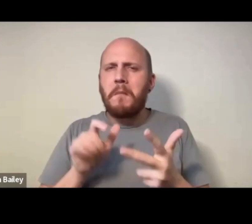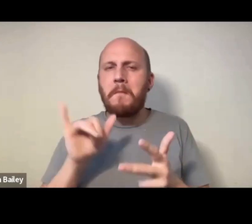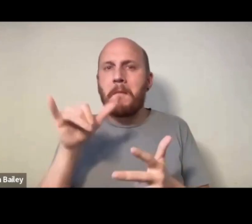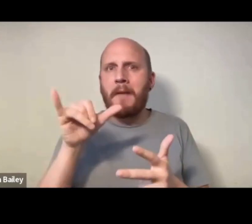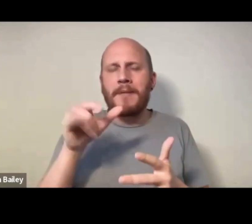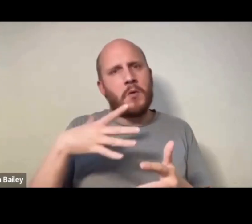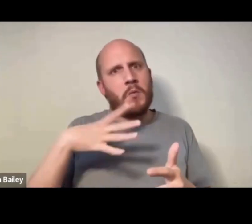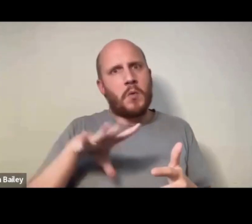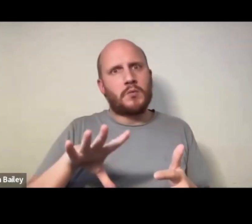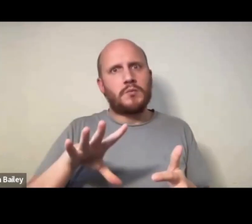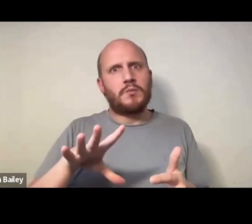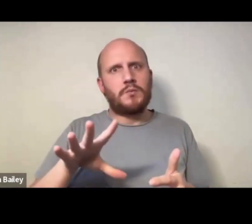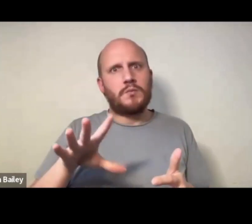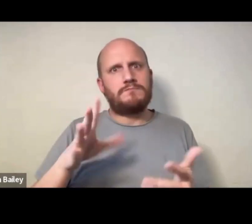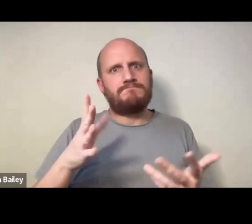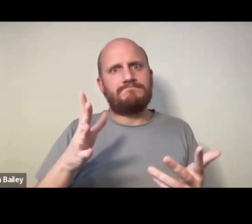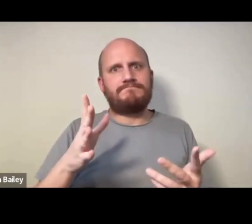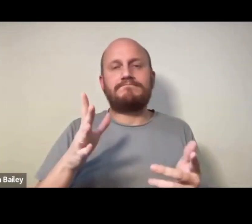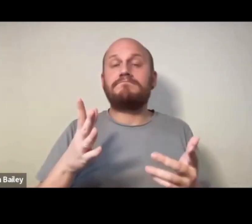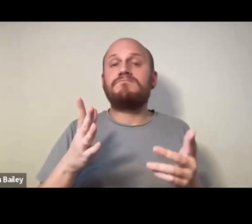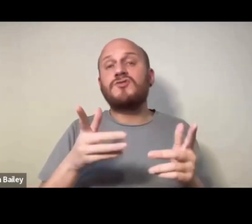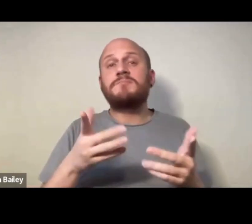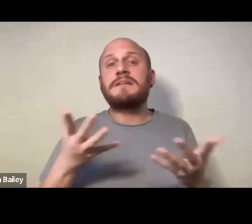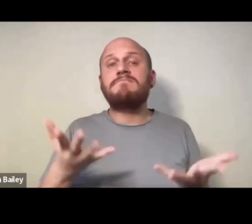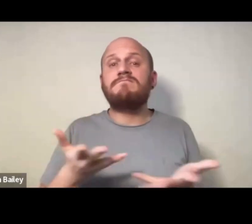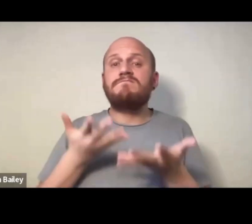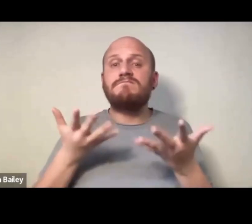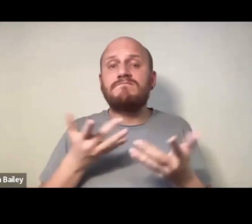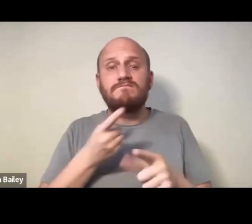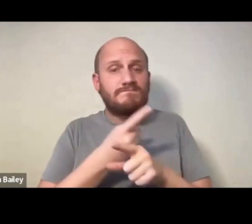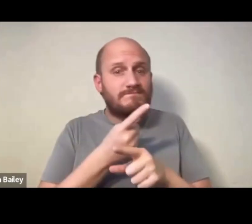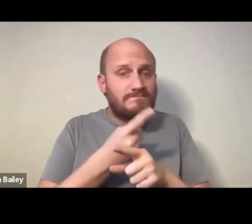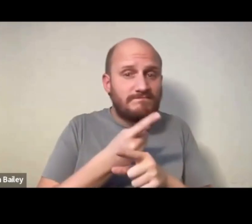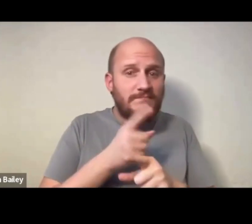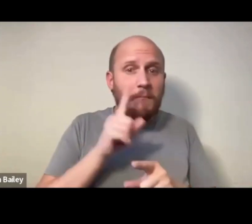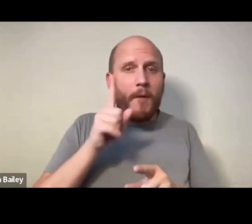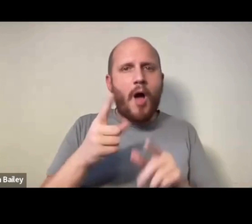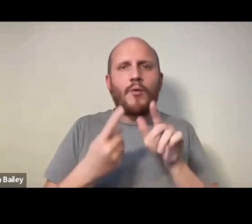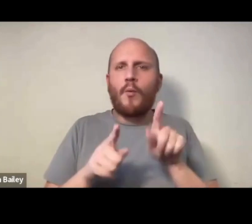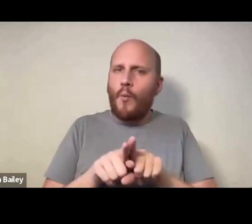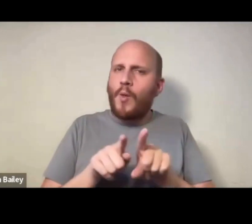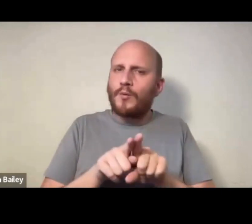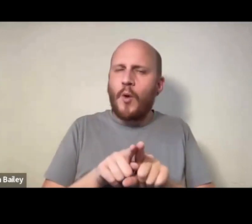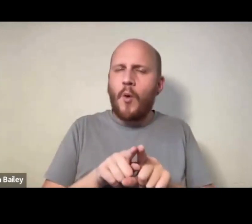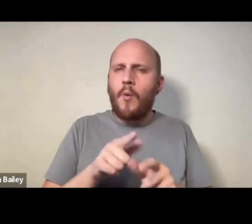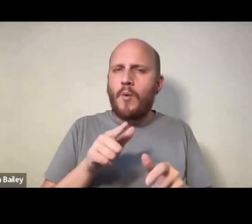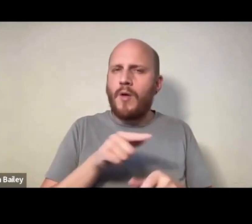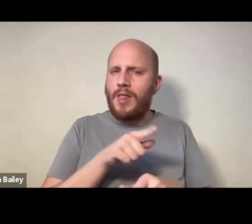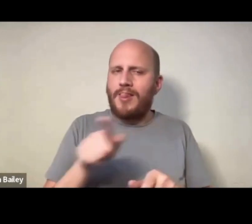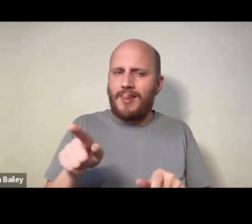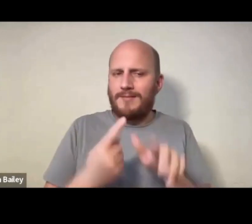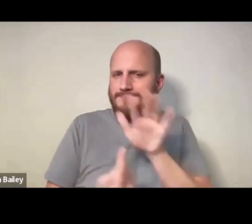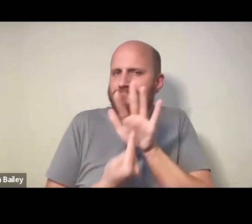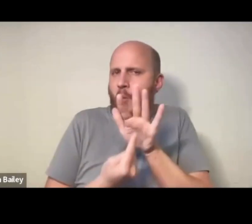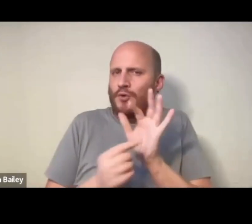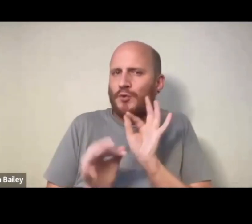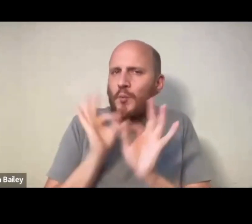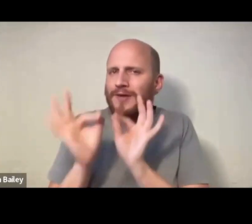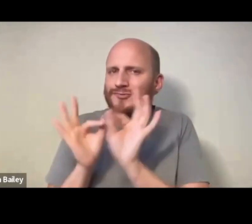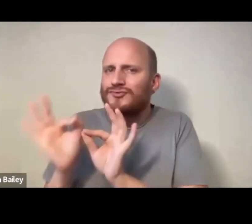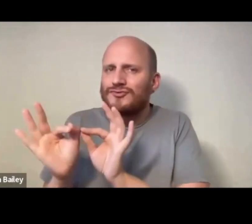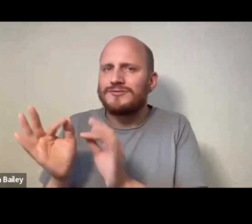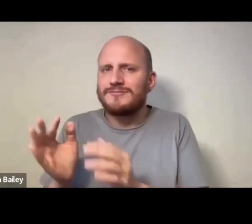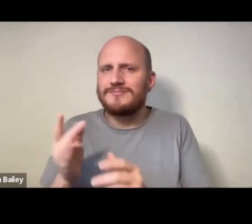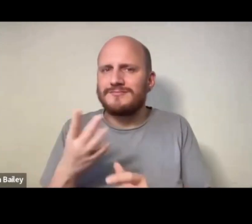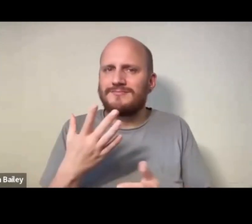about sort of being breezy with people, but being sensitive to why those questions matter, and maybe finding